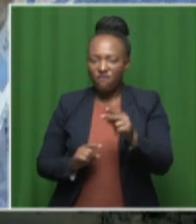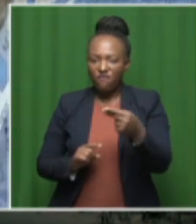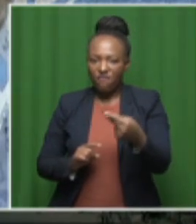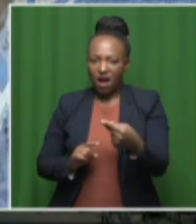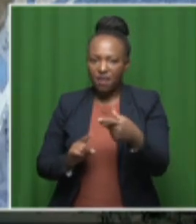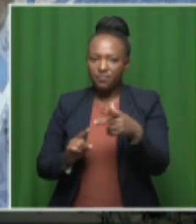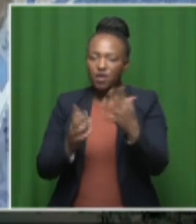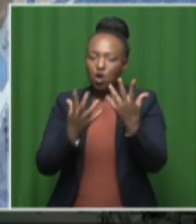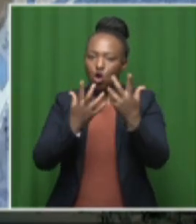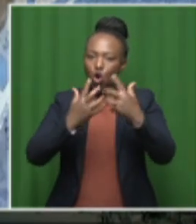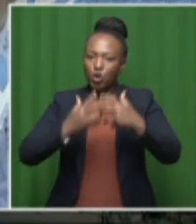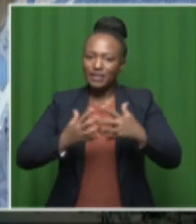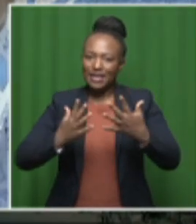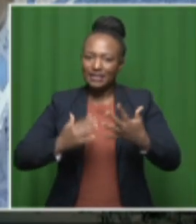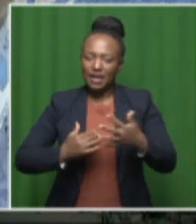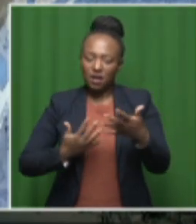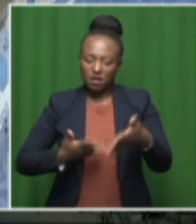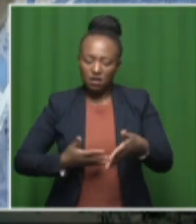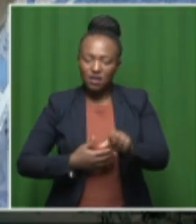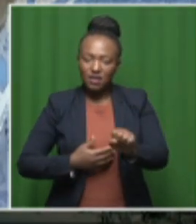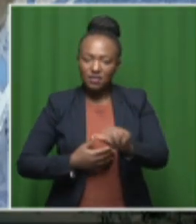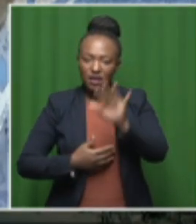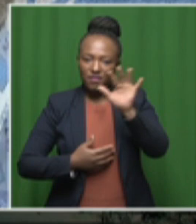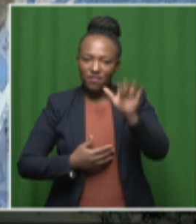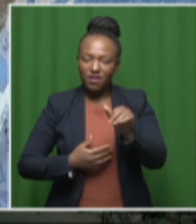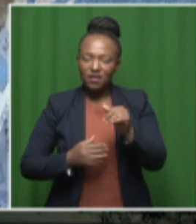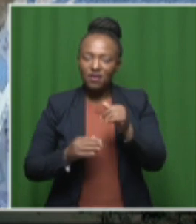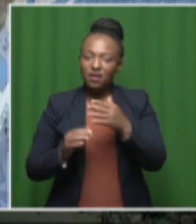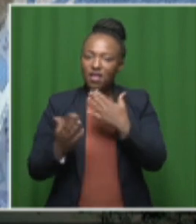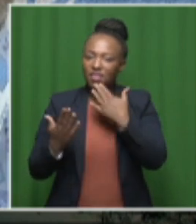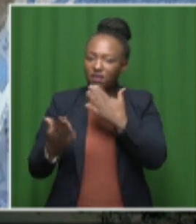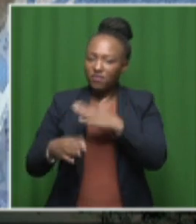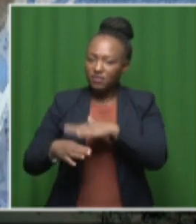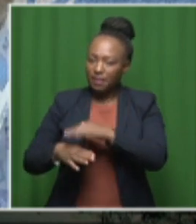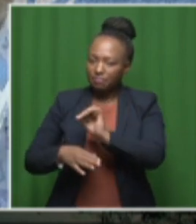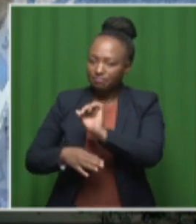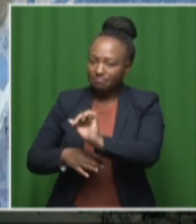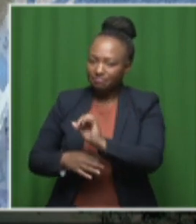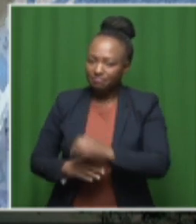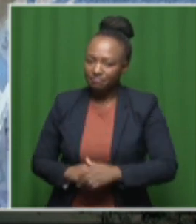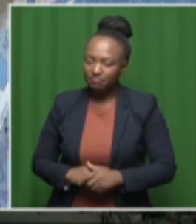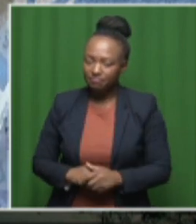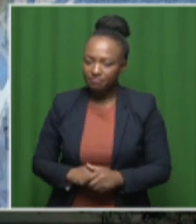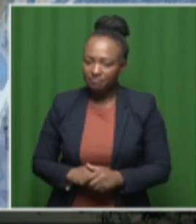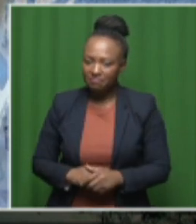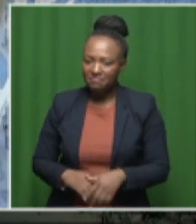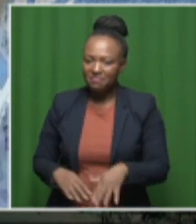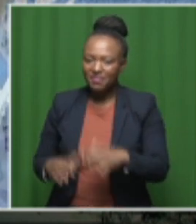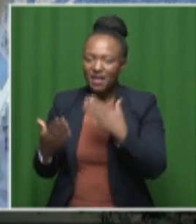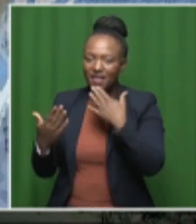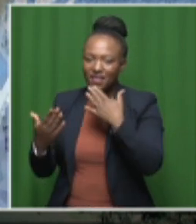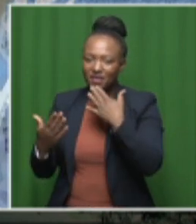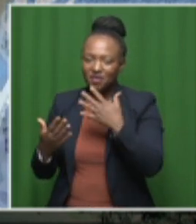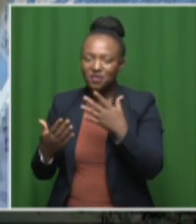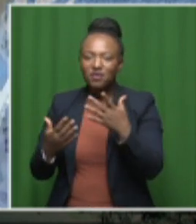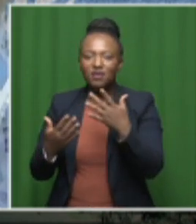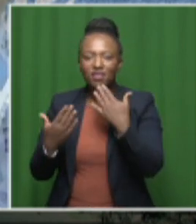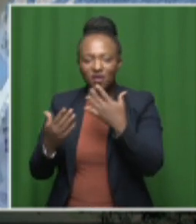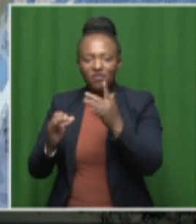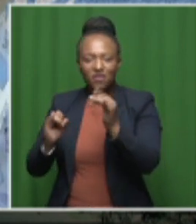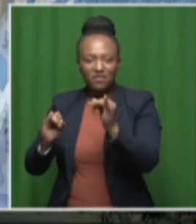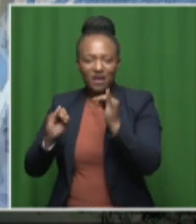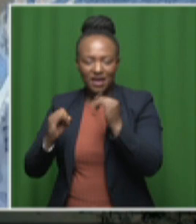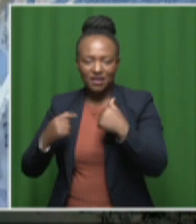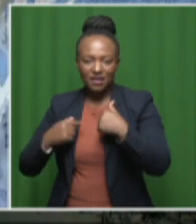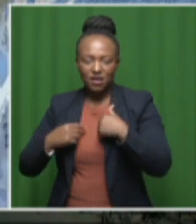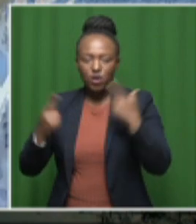Coordinator in South Africa. Nelson, thank you. Thanks very, very much for your time. Good morning, and thank you for having me on the program as we